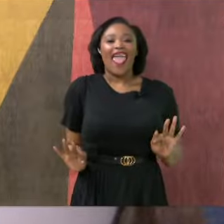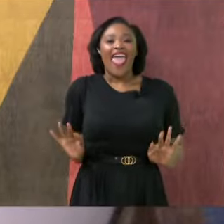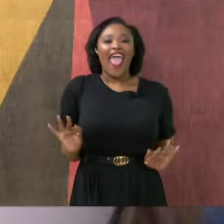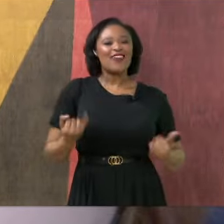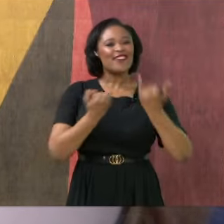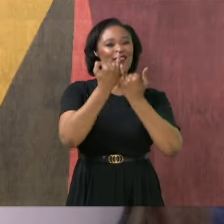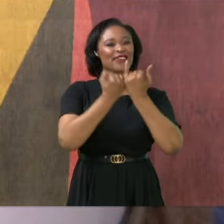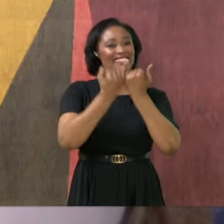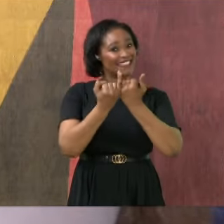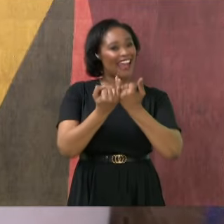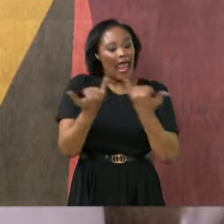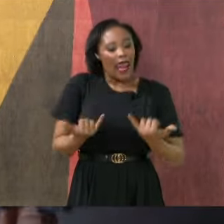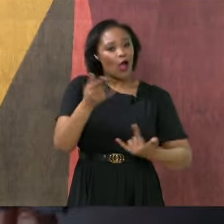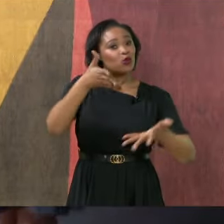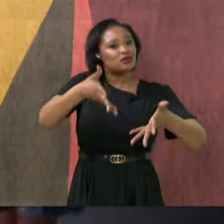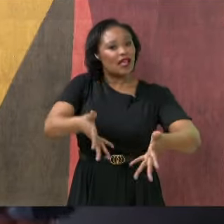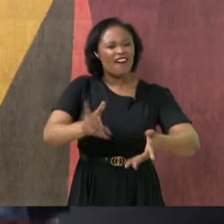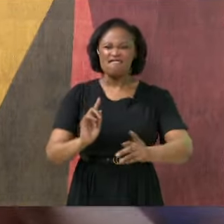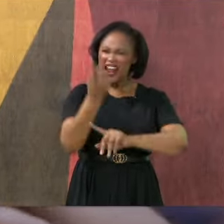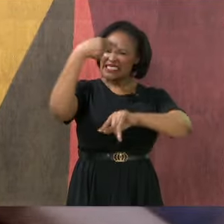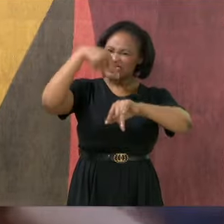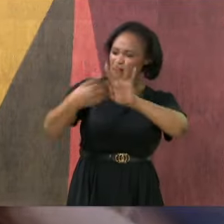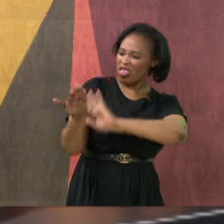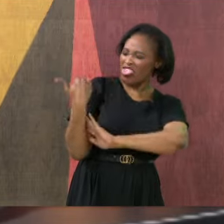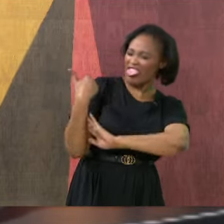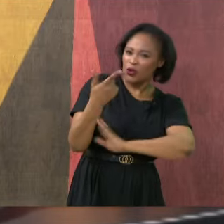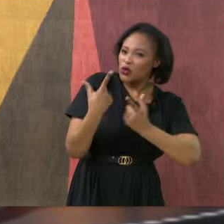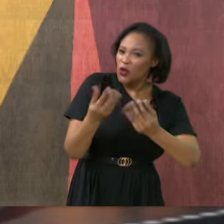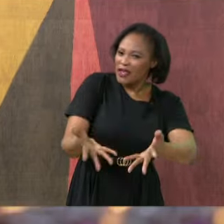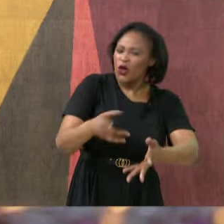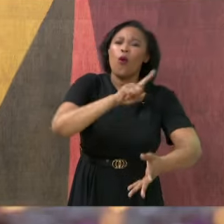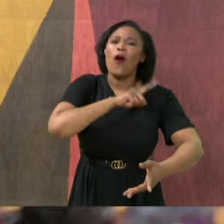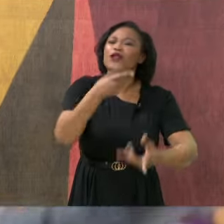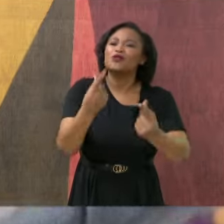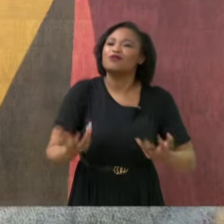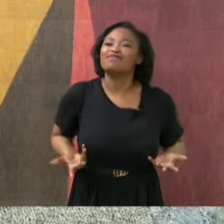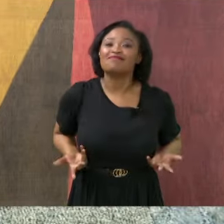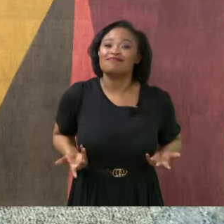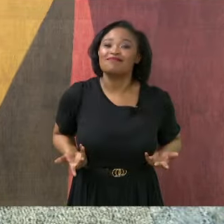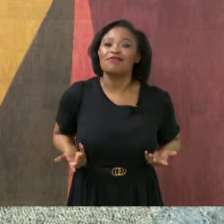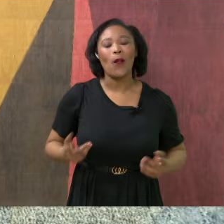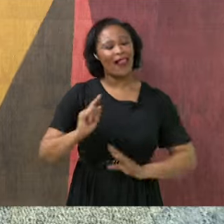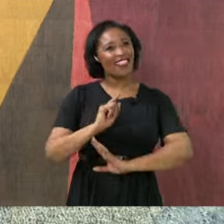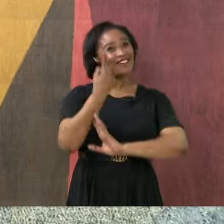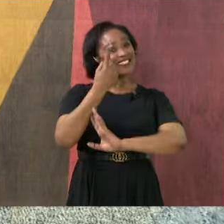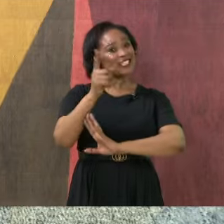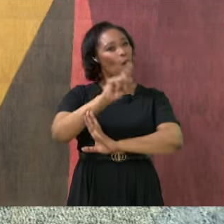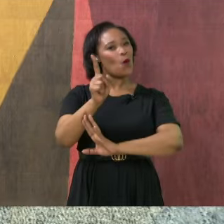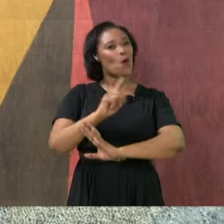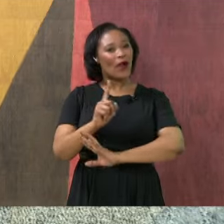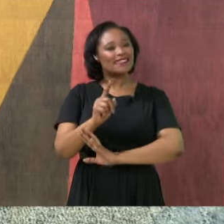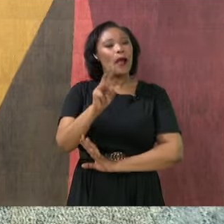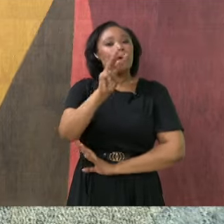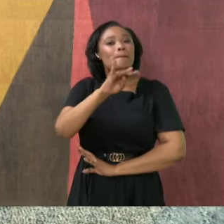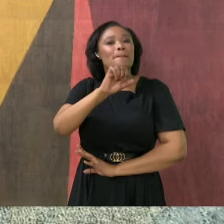that you entered, and what made you decide to actually be like, okay, I want to go and do this? So my first pageant that I entered was Miss Tracy at